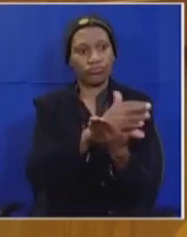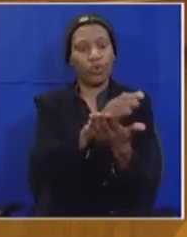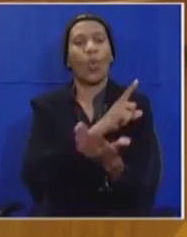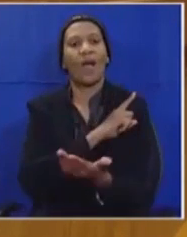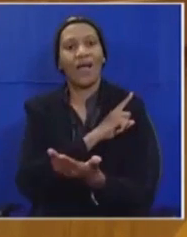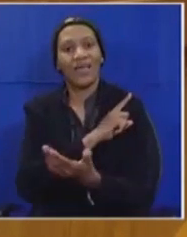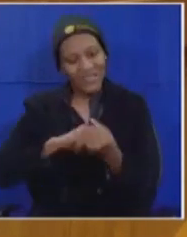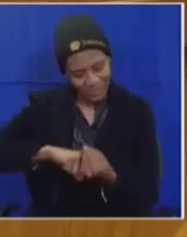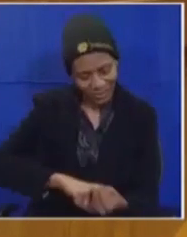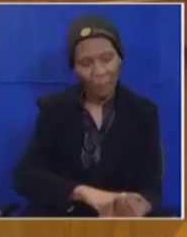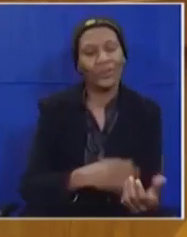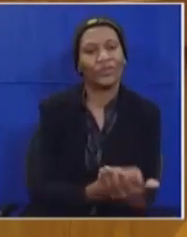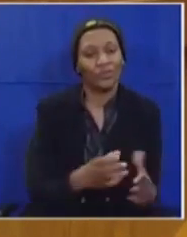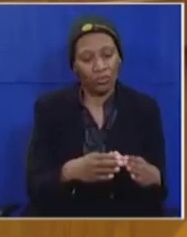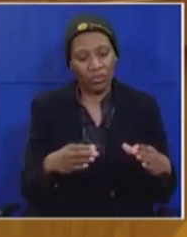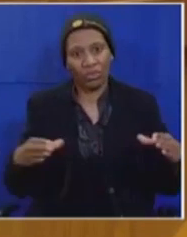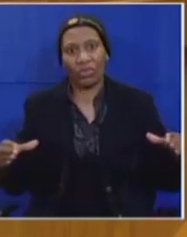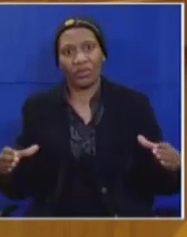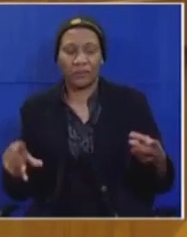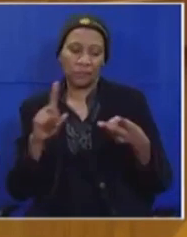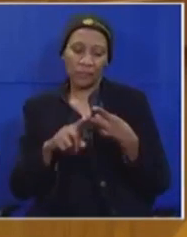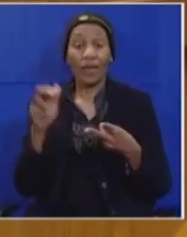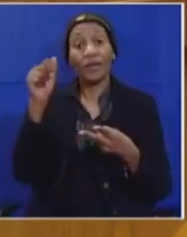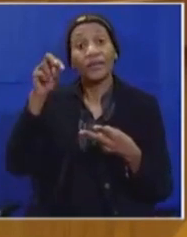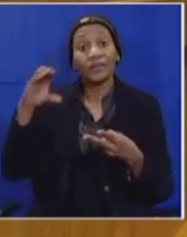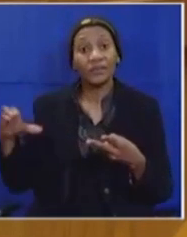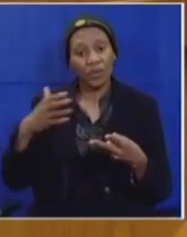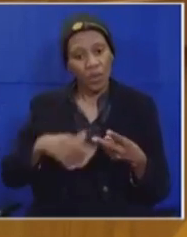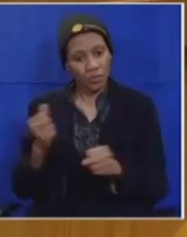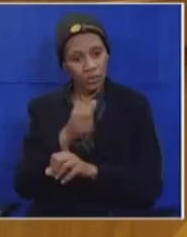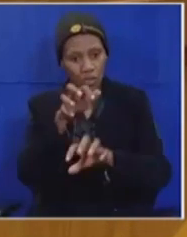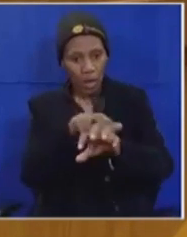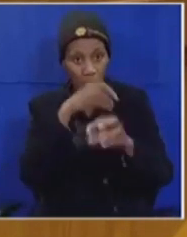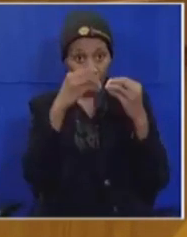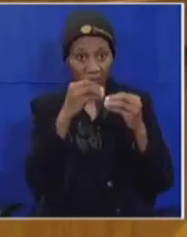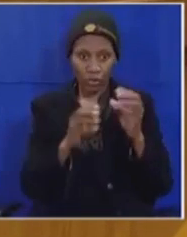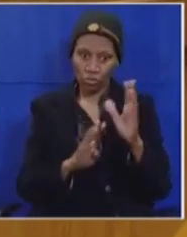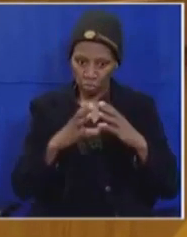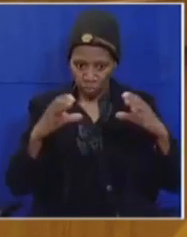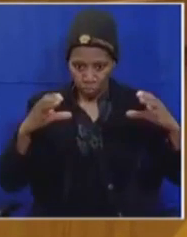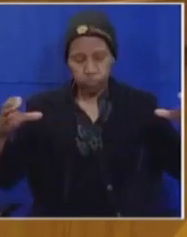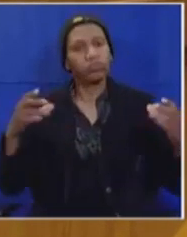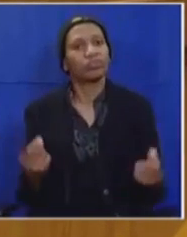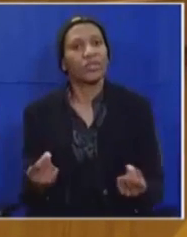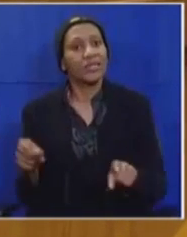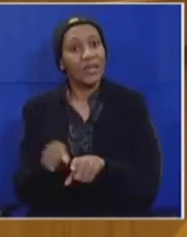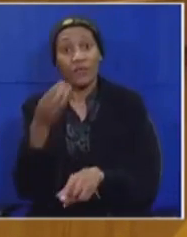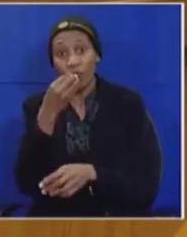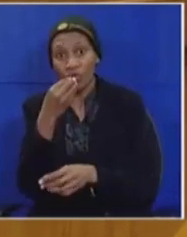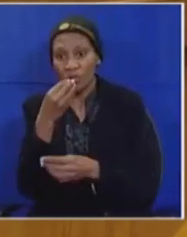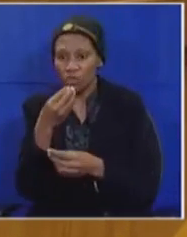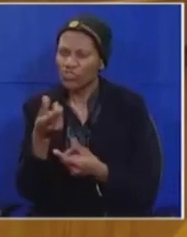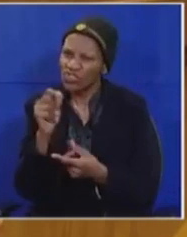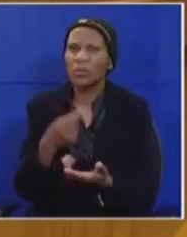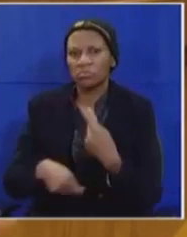economy. The ANC wants to make sure that there will be increased agricultural production and food security. And if